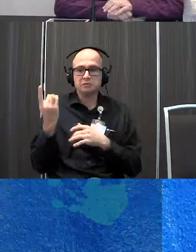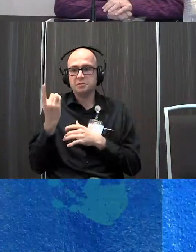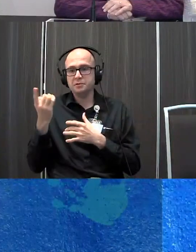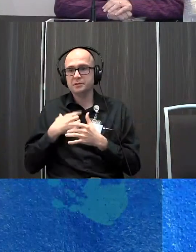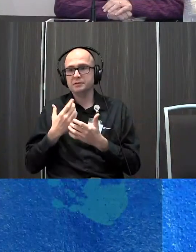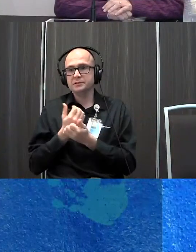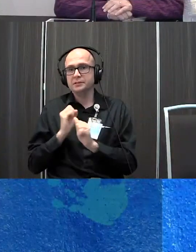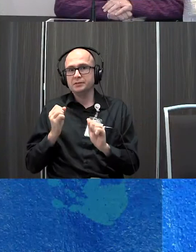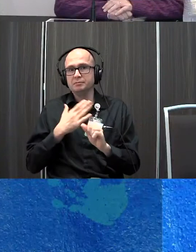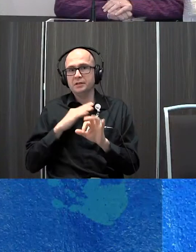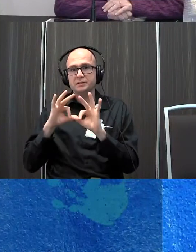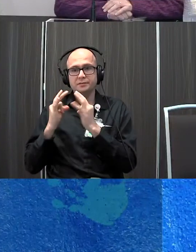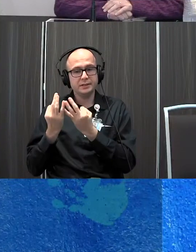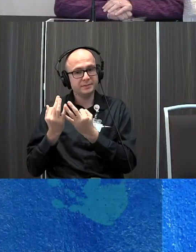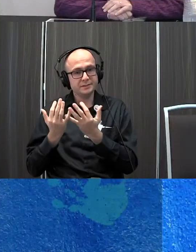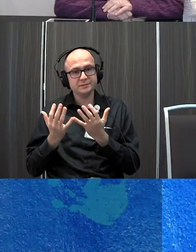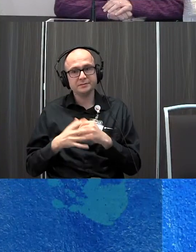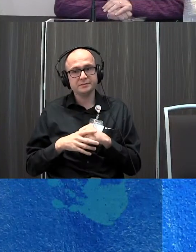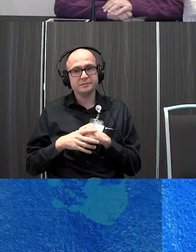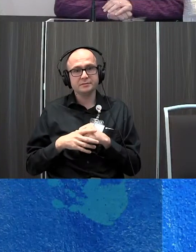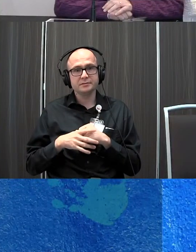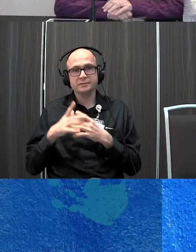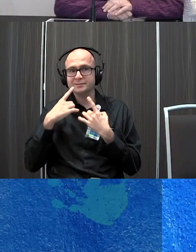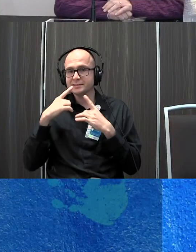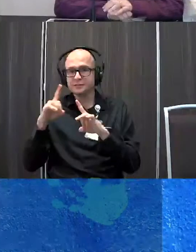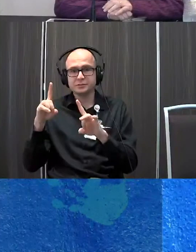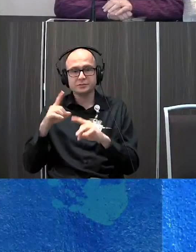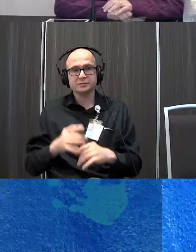saved my family and made it such that we